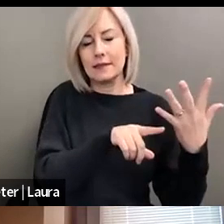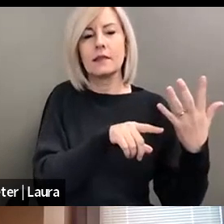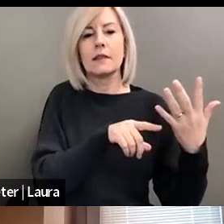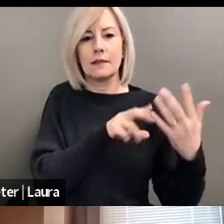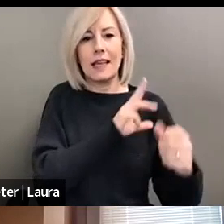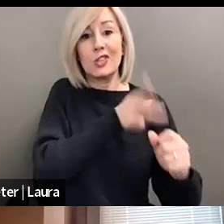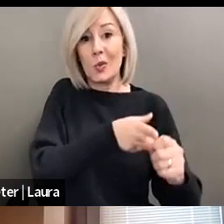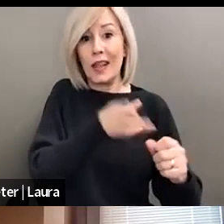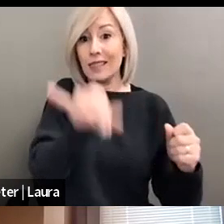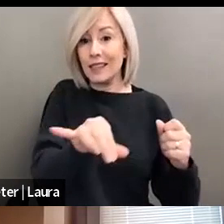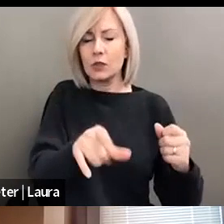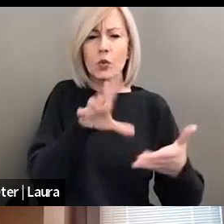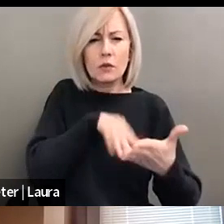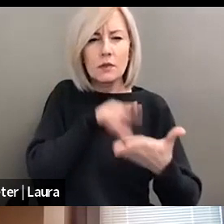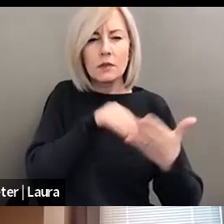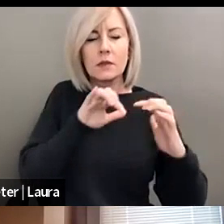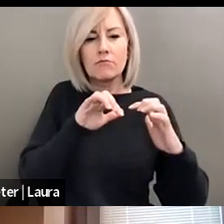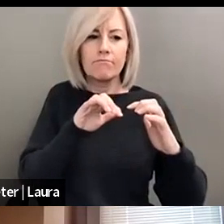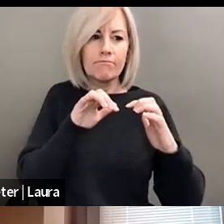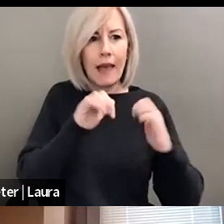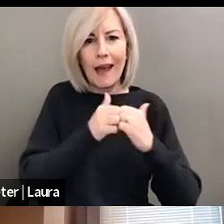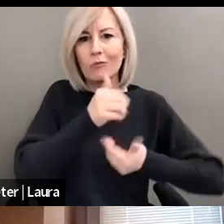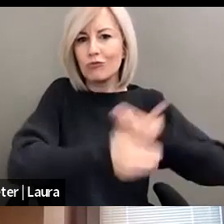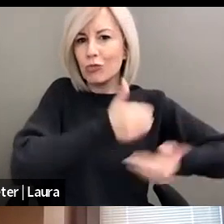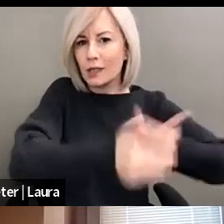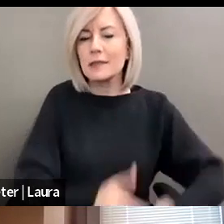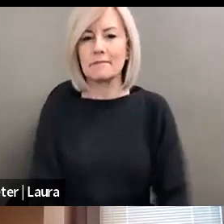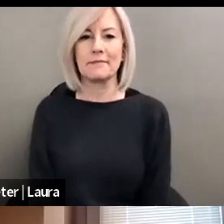like this so that you learn how to really, what the process looks like.